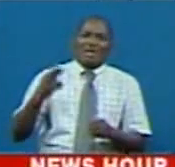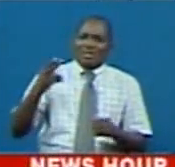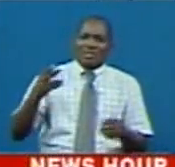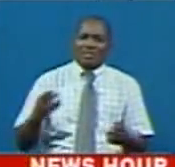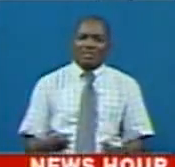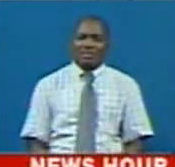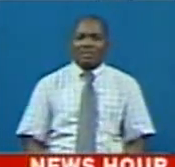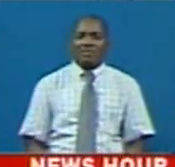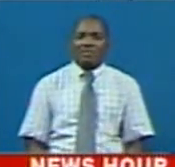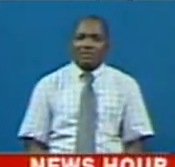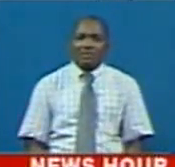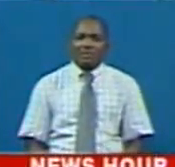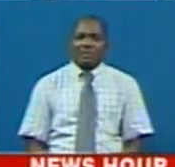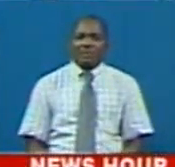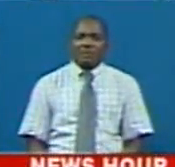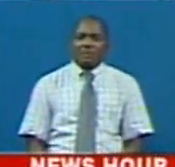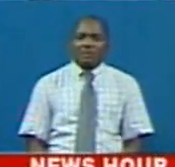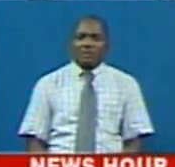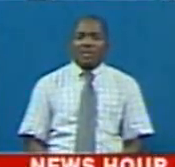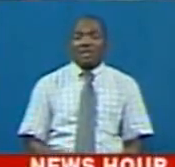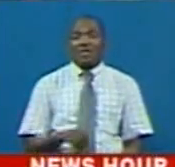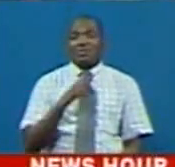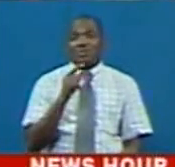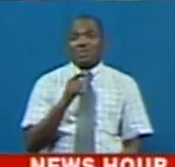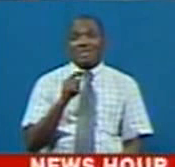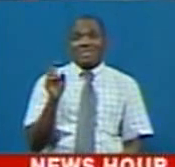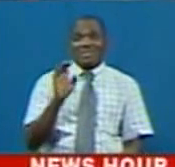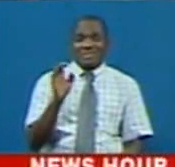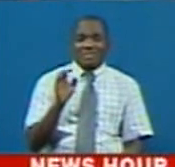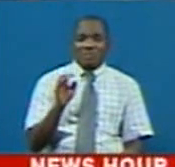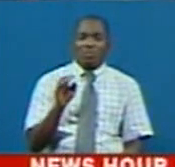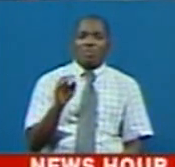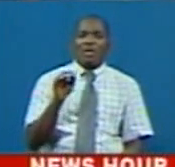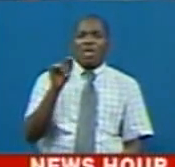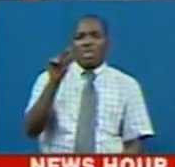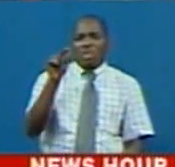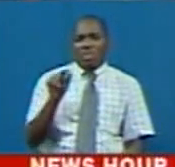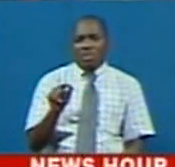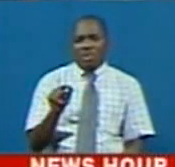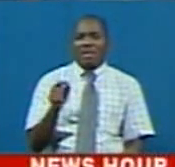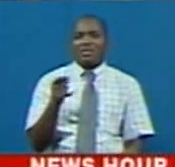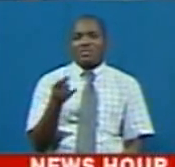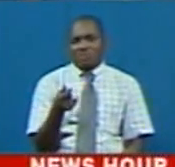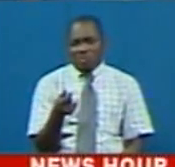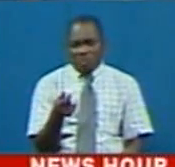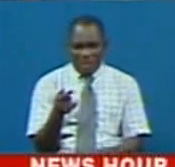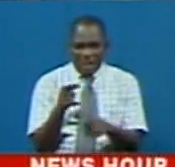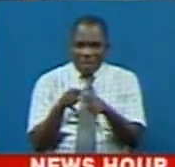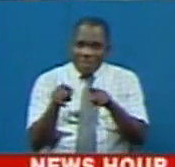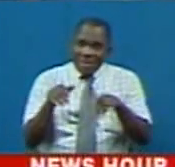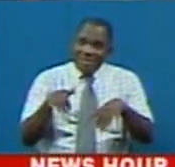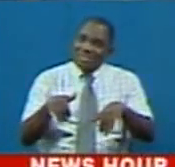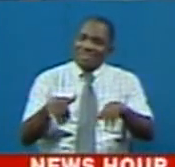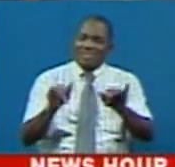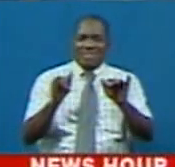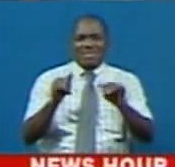months. Even though the cedi is trying to make progress, but it's